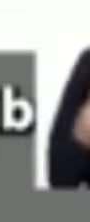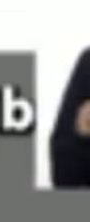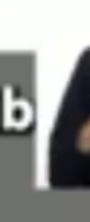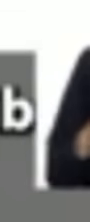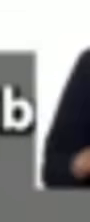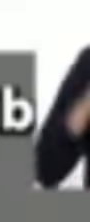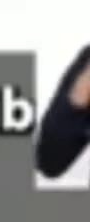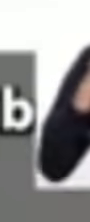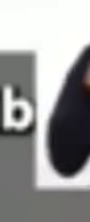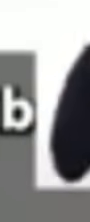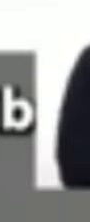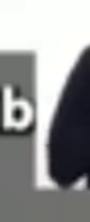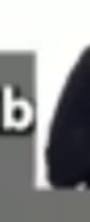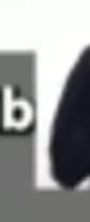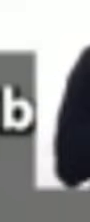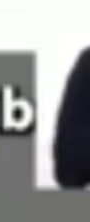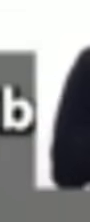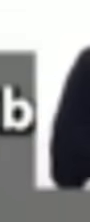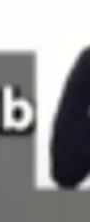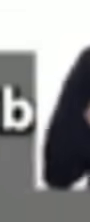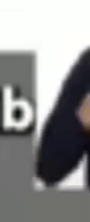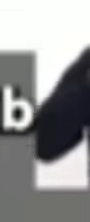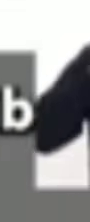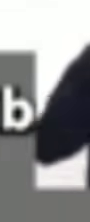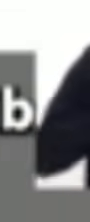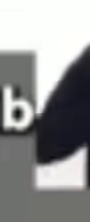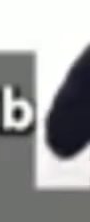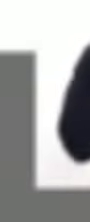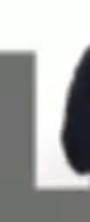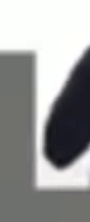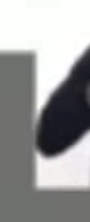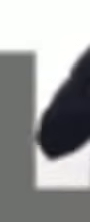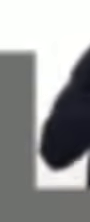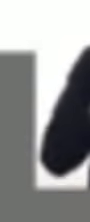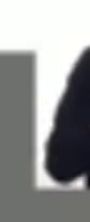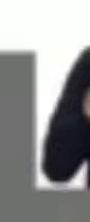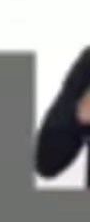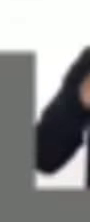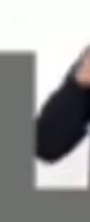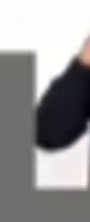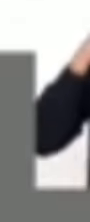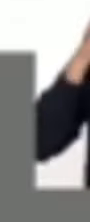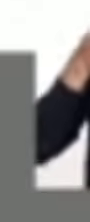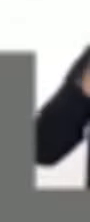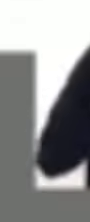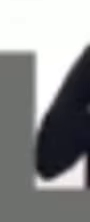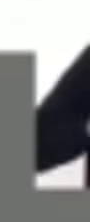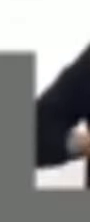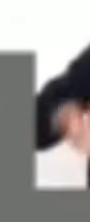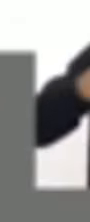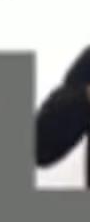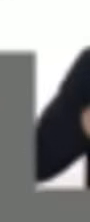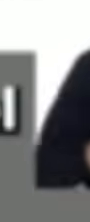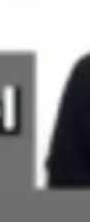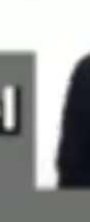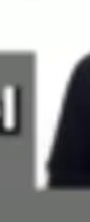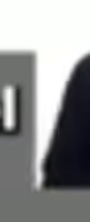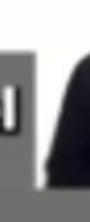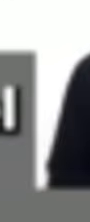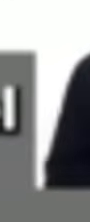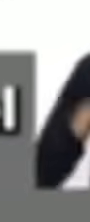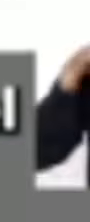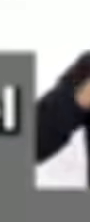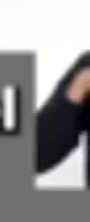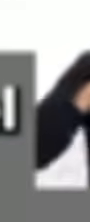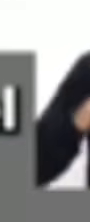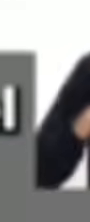significant and tangible demonstration of our shared commitment towards greater trade and investment. To